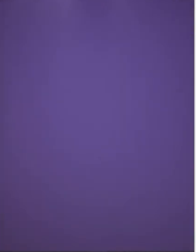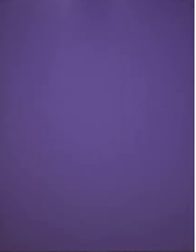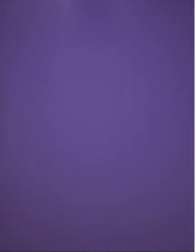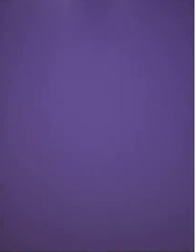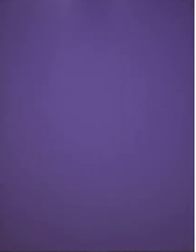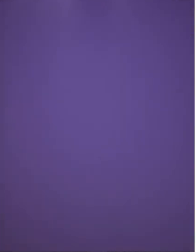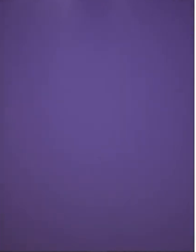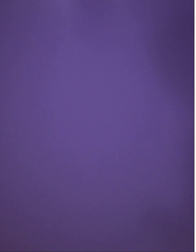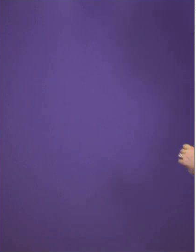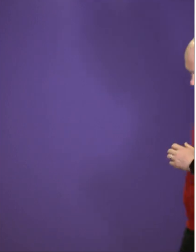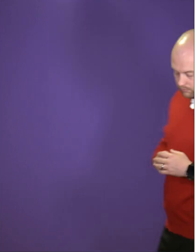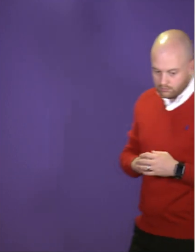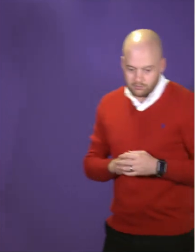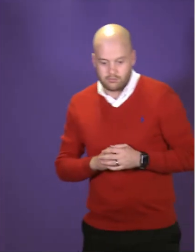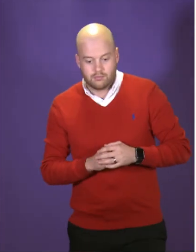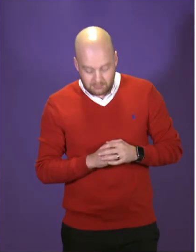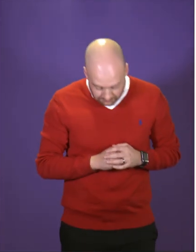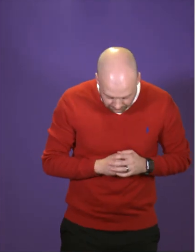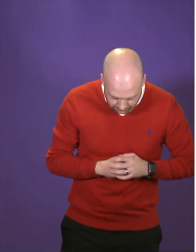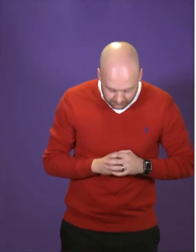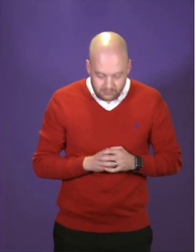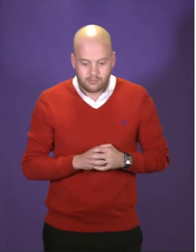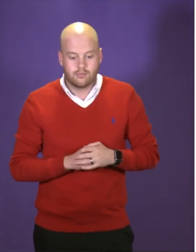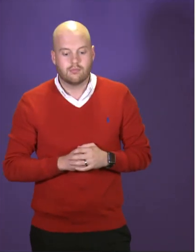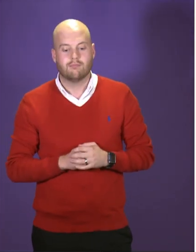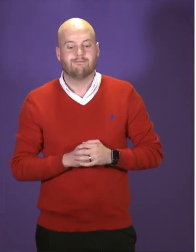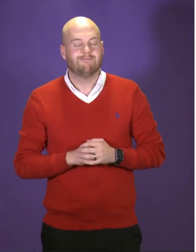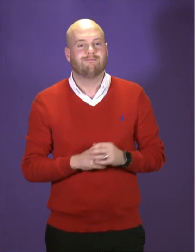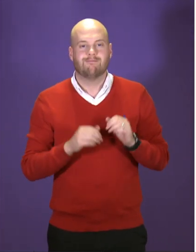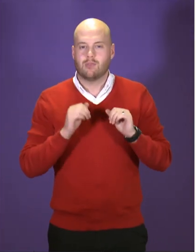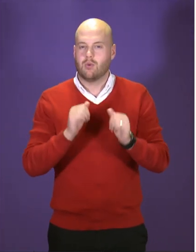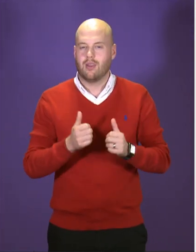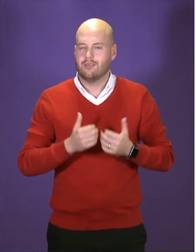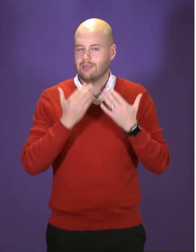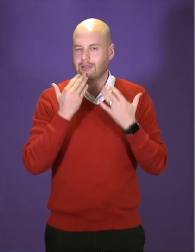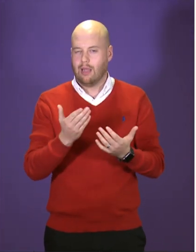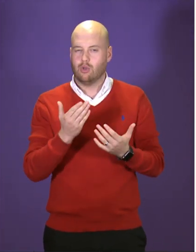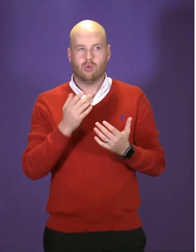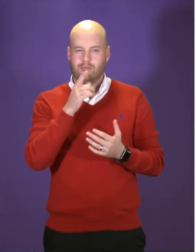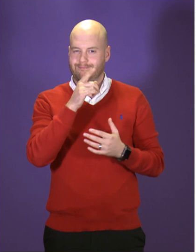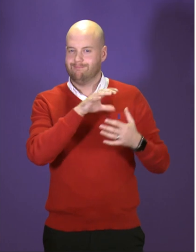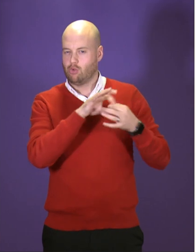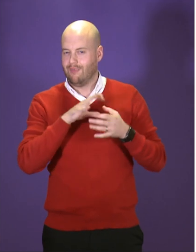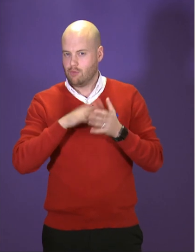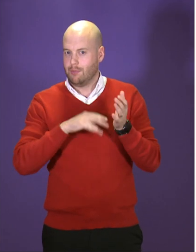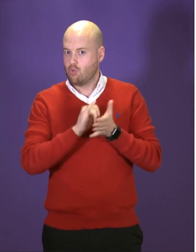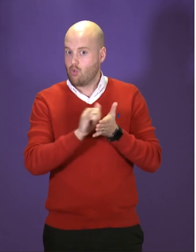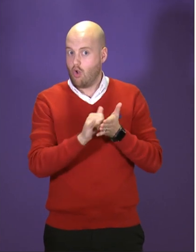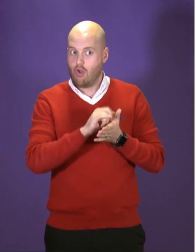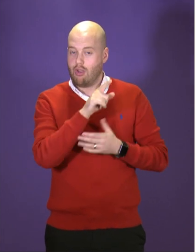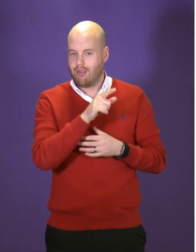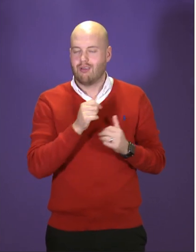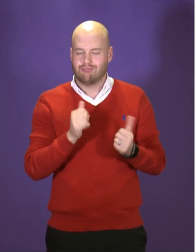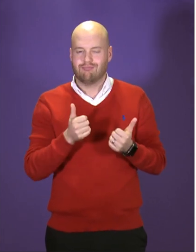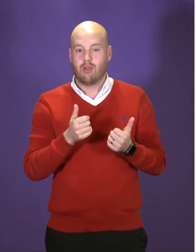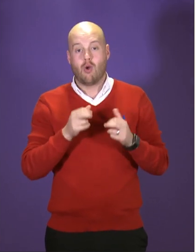Richard and Liz, can I just say thank you very much? That was utterly fascinating. Thank you for that presentation, Liz, and for joining us from New York. I hope we get a chance to